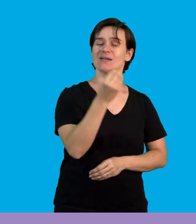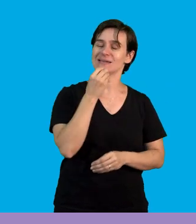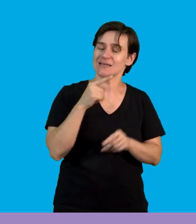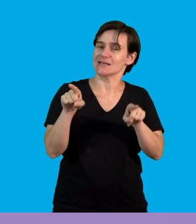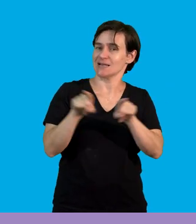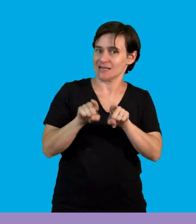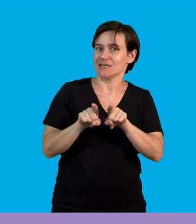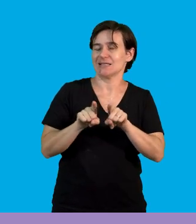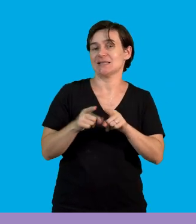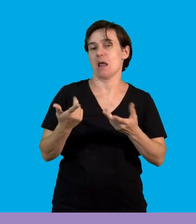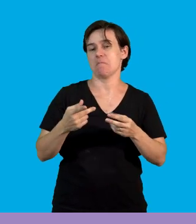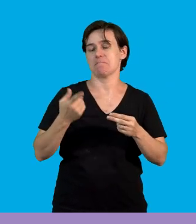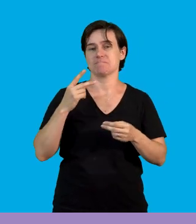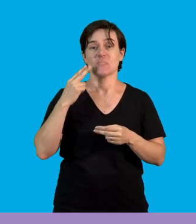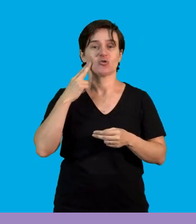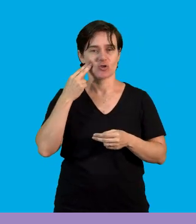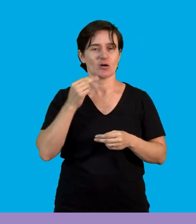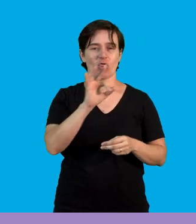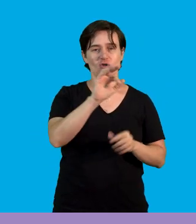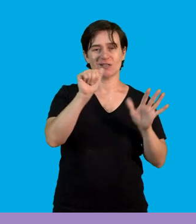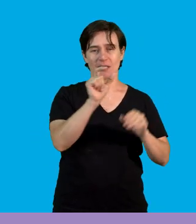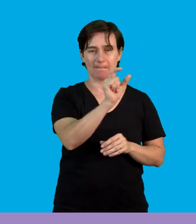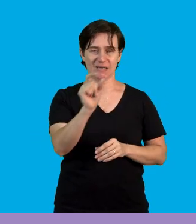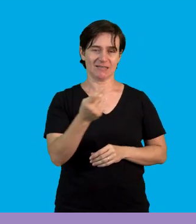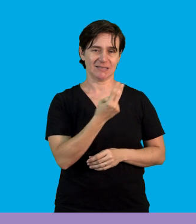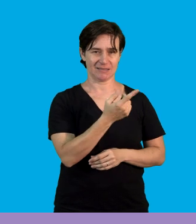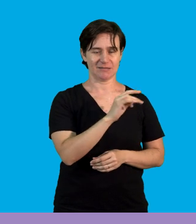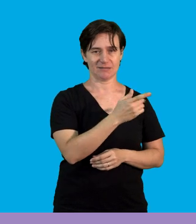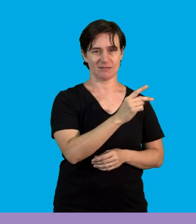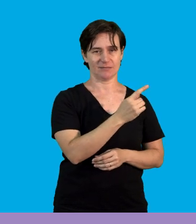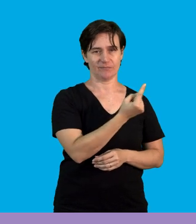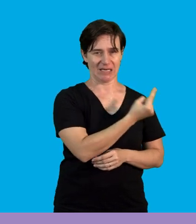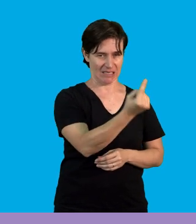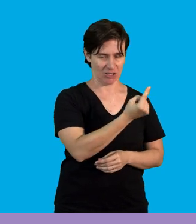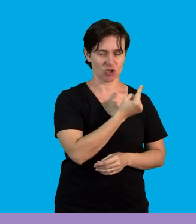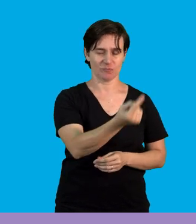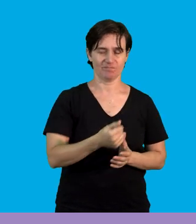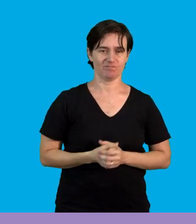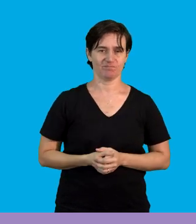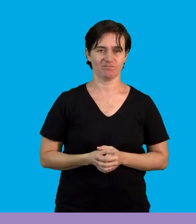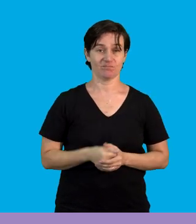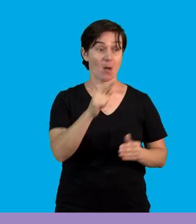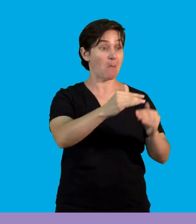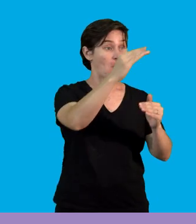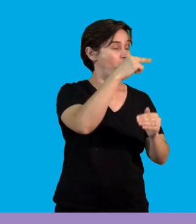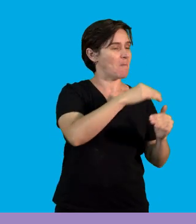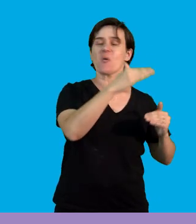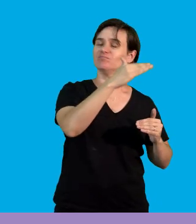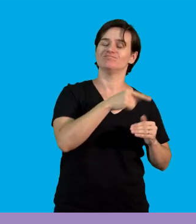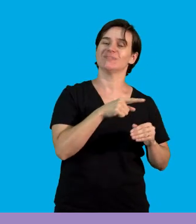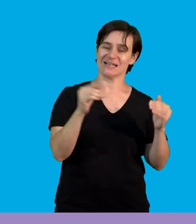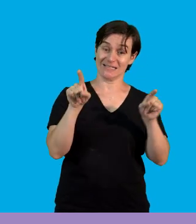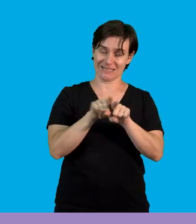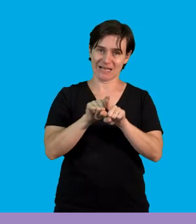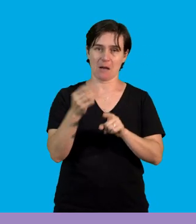Lebu and John both eat 36 pieces each. So no one eats more because these